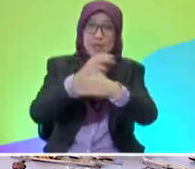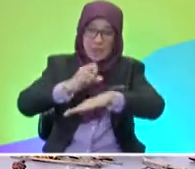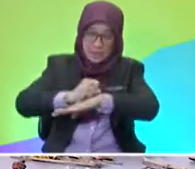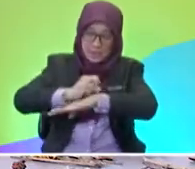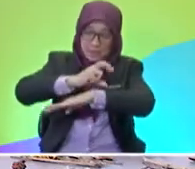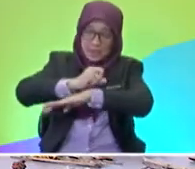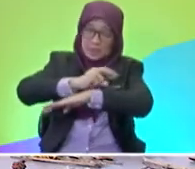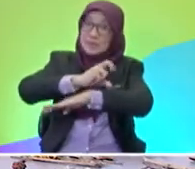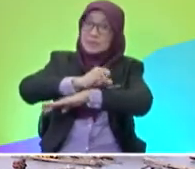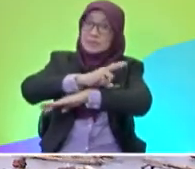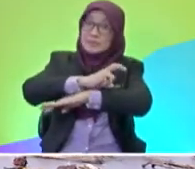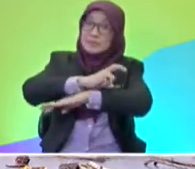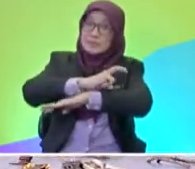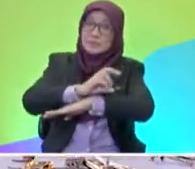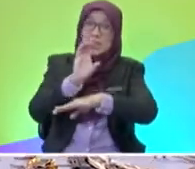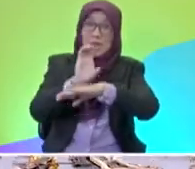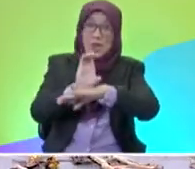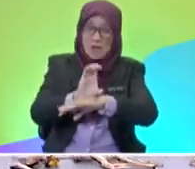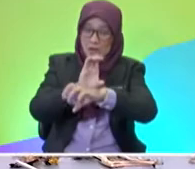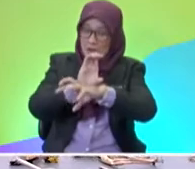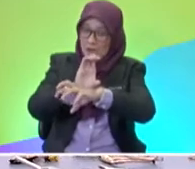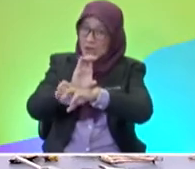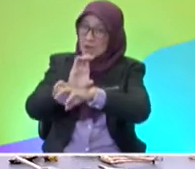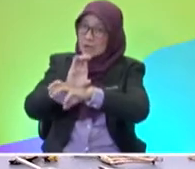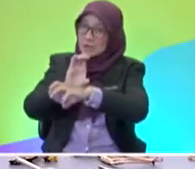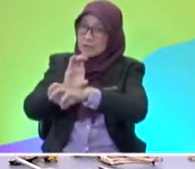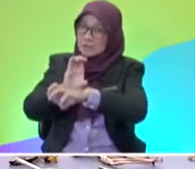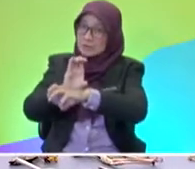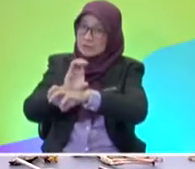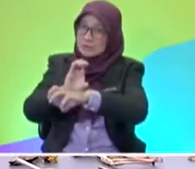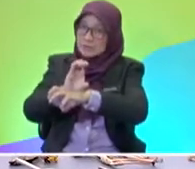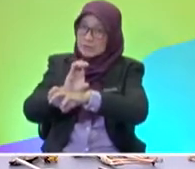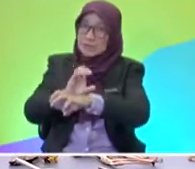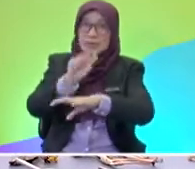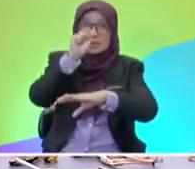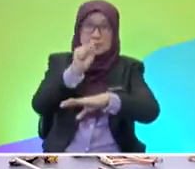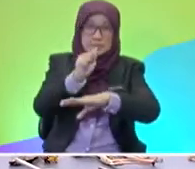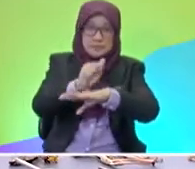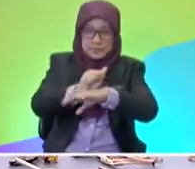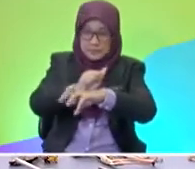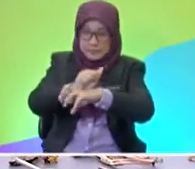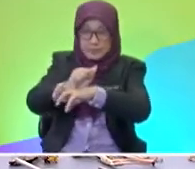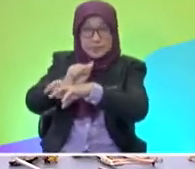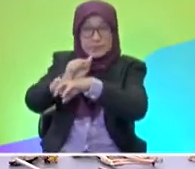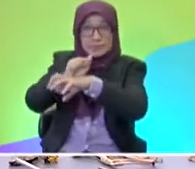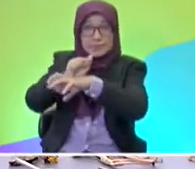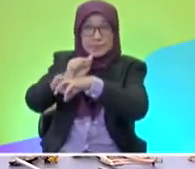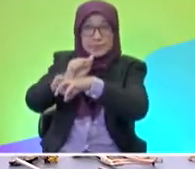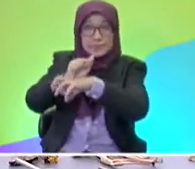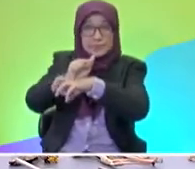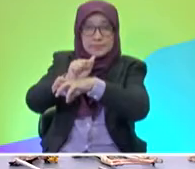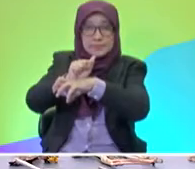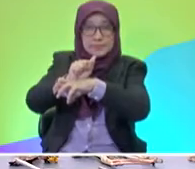grasshopper. Very good. There's a cockroach there. Yes. There's an ant, big ant there. Okay. And